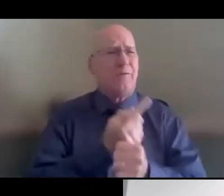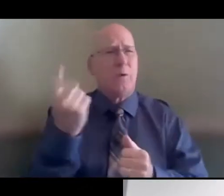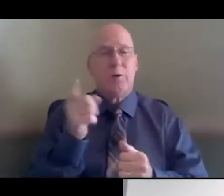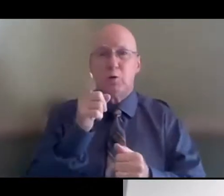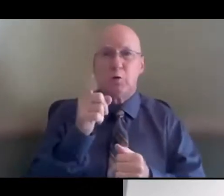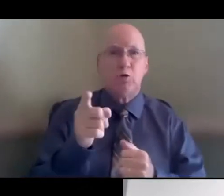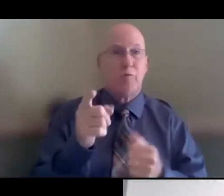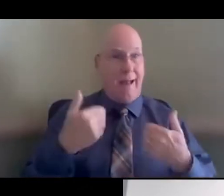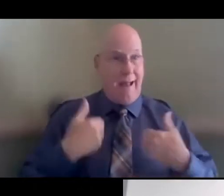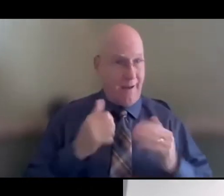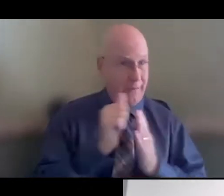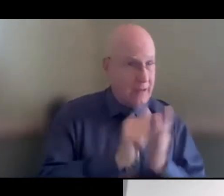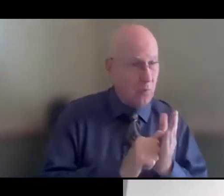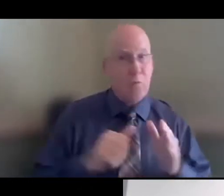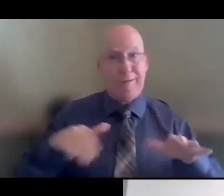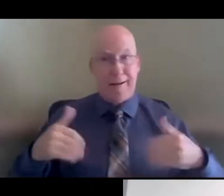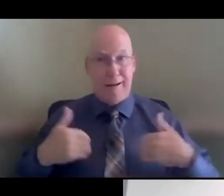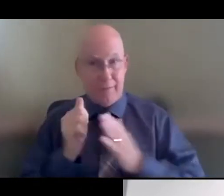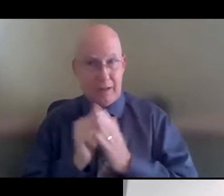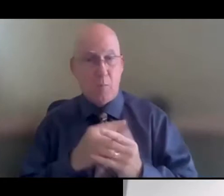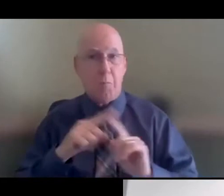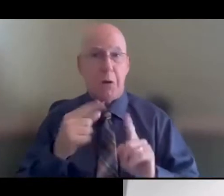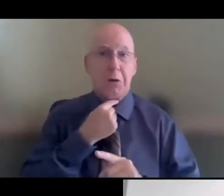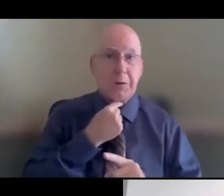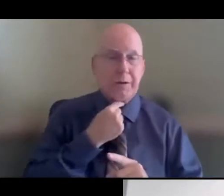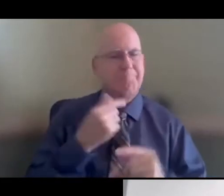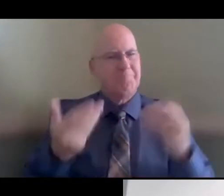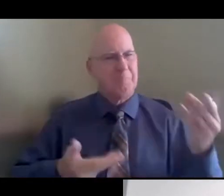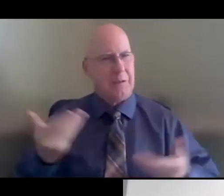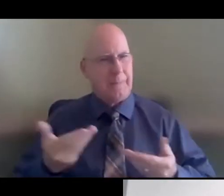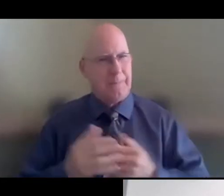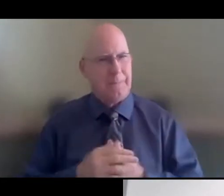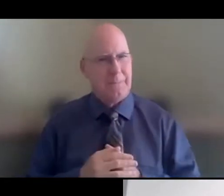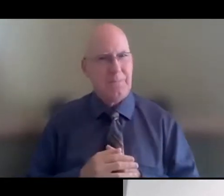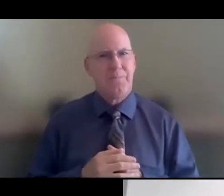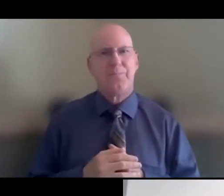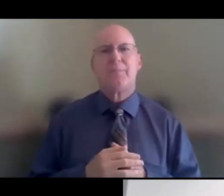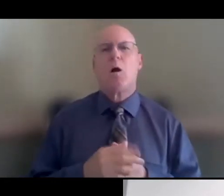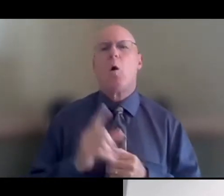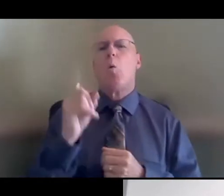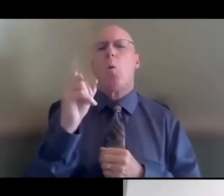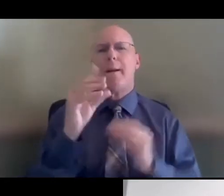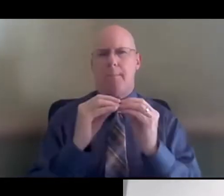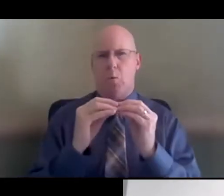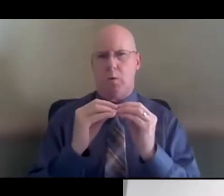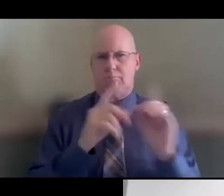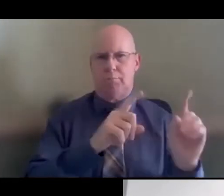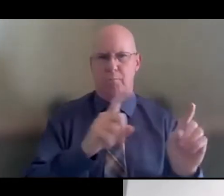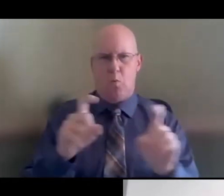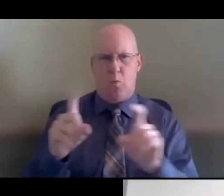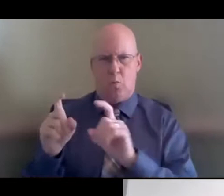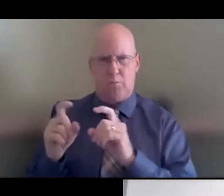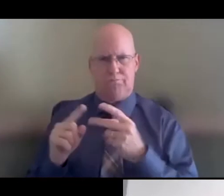account holder. So thank you so much again for joining us. But now we're going to run just another quick second poll